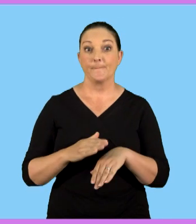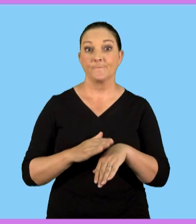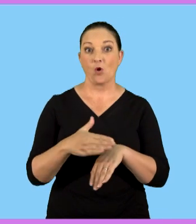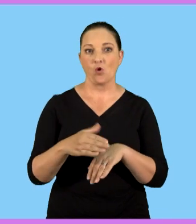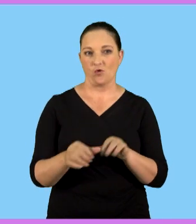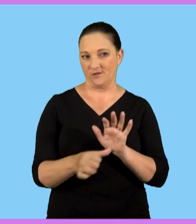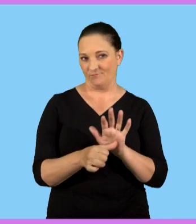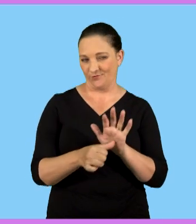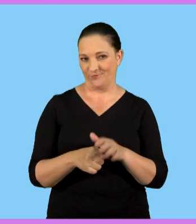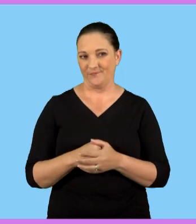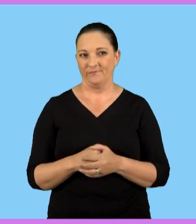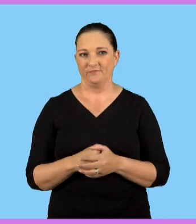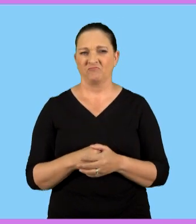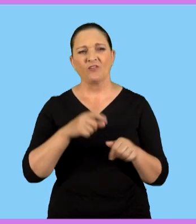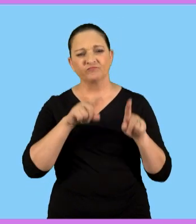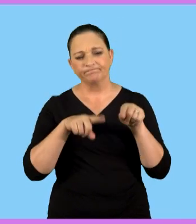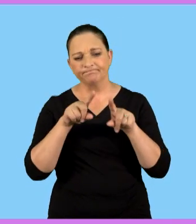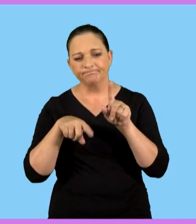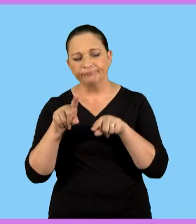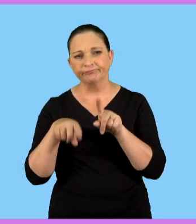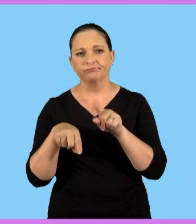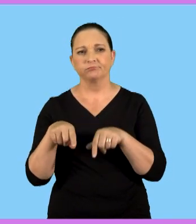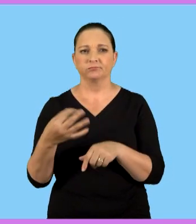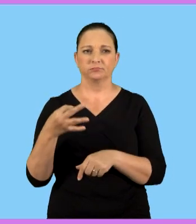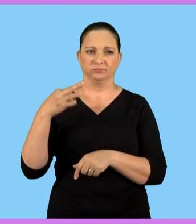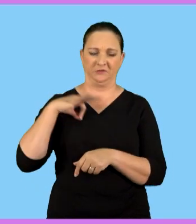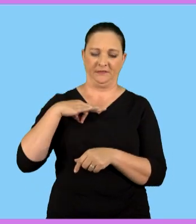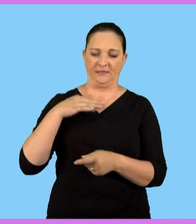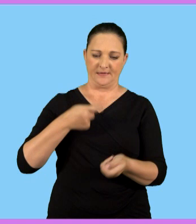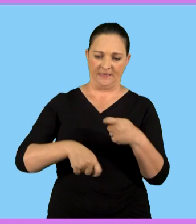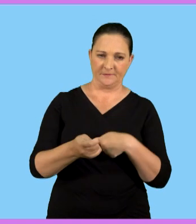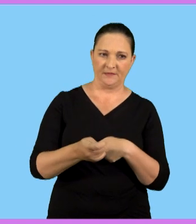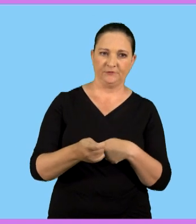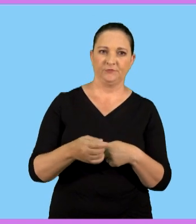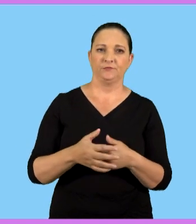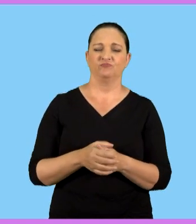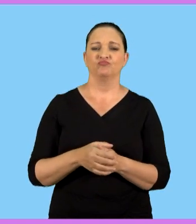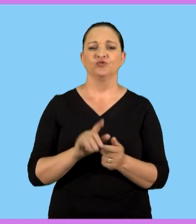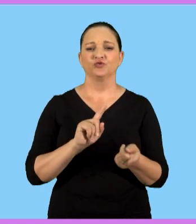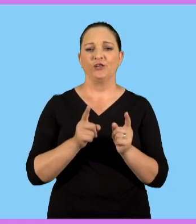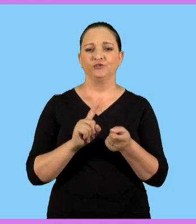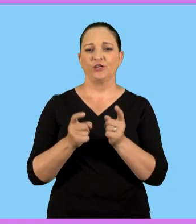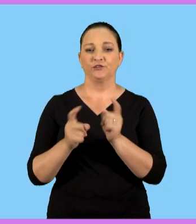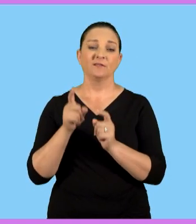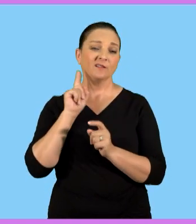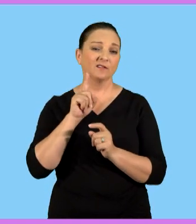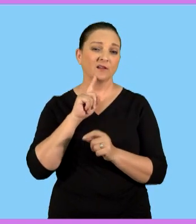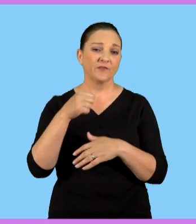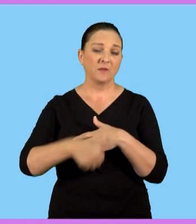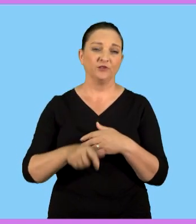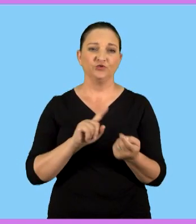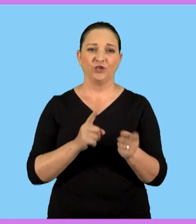keyword more, variable income or expense, an income or expense that changes each